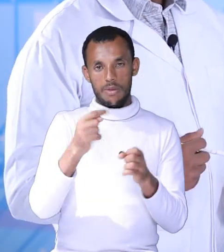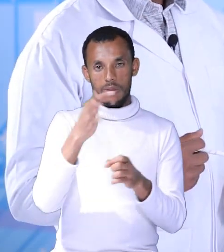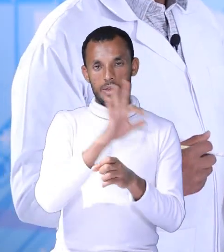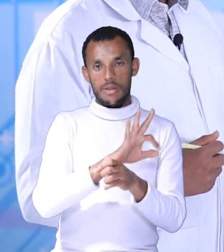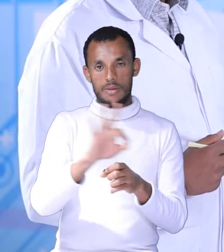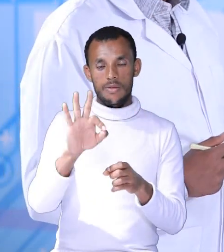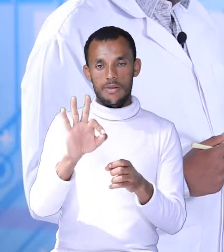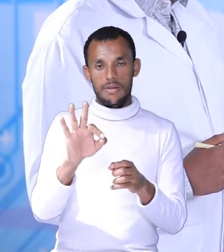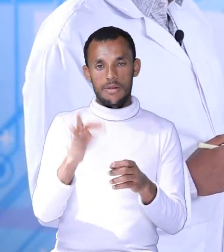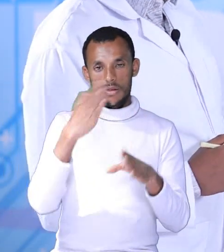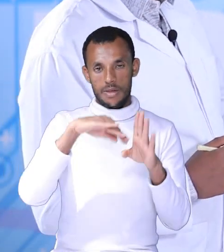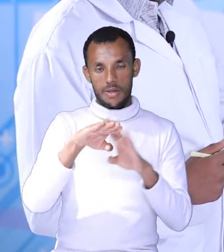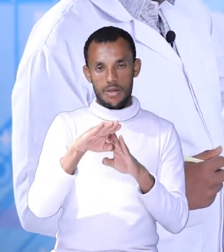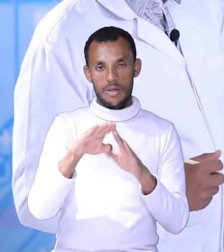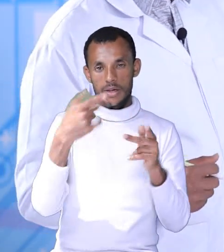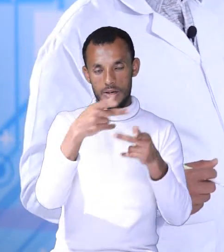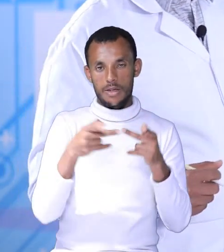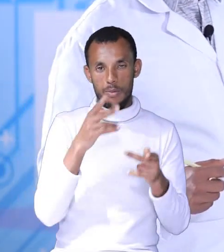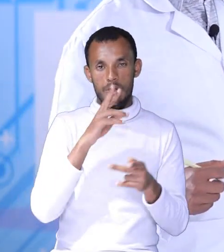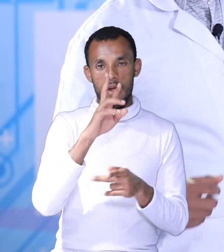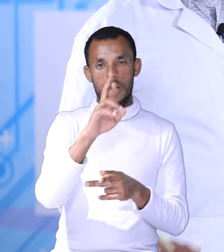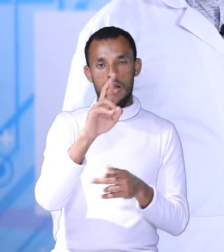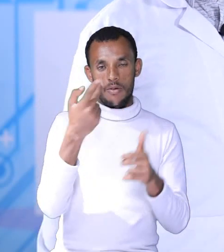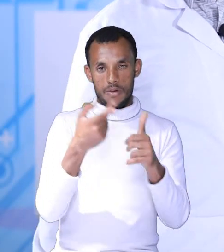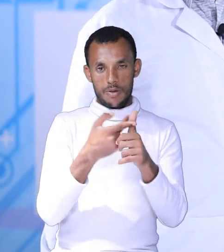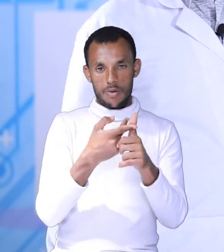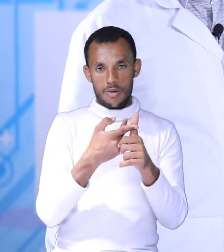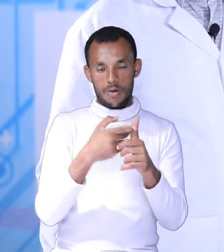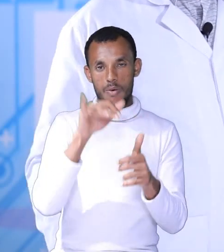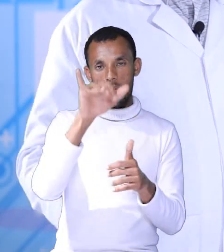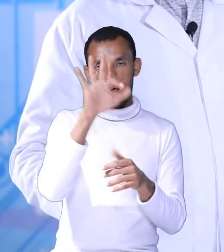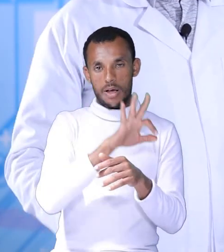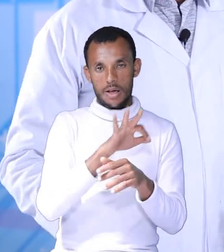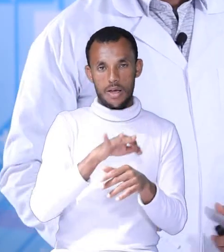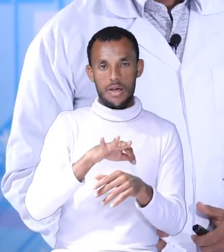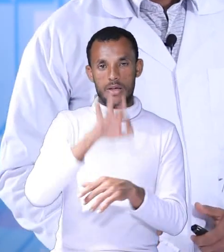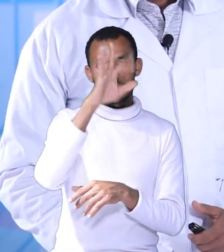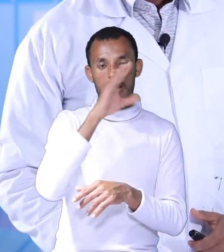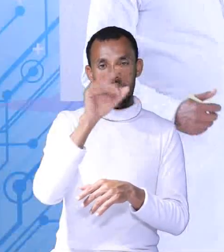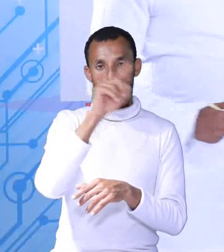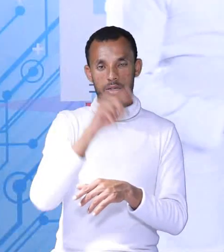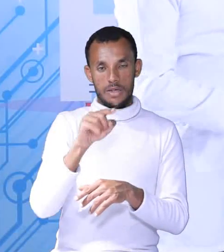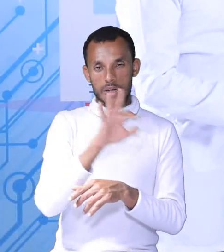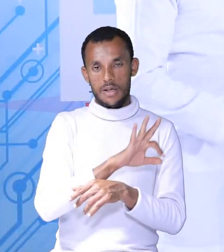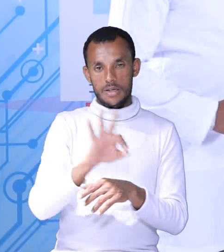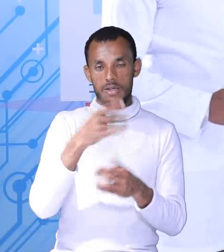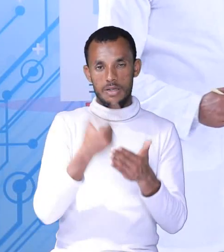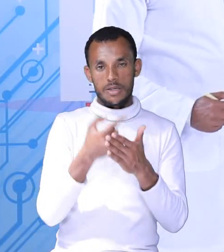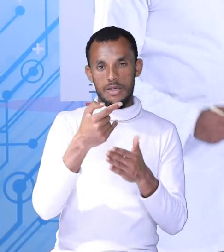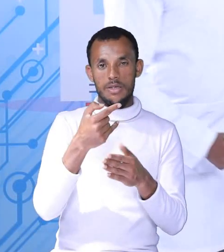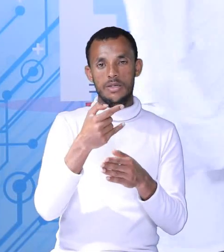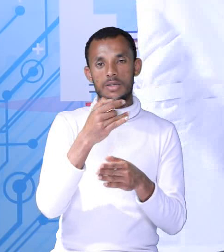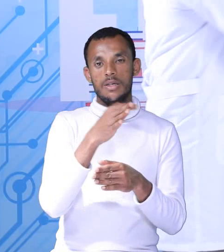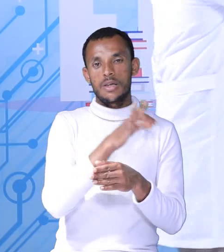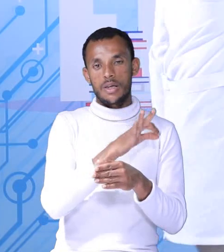axis in space are, the first one is x-axis, y-axis, and z-axis. So these axes